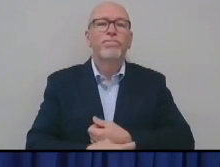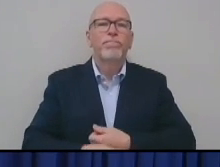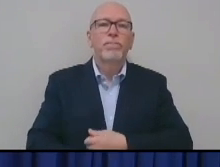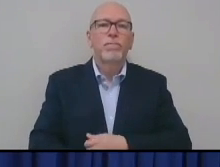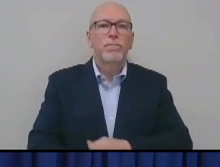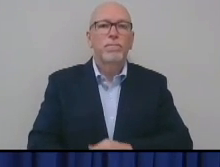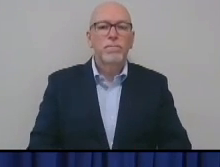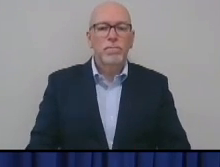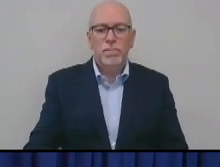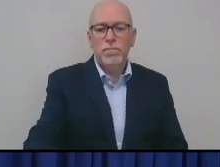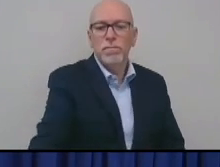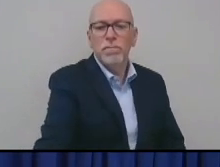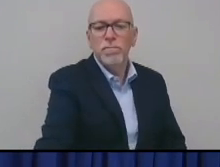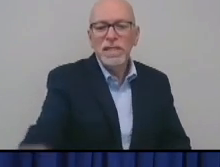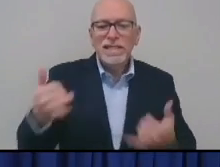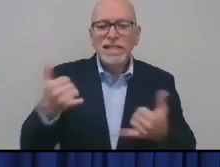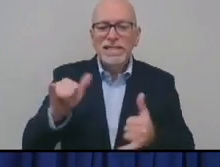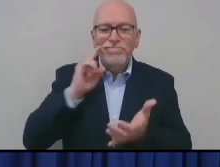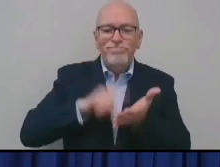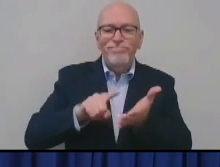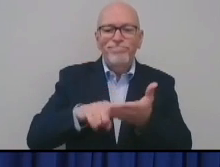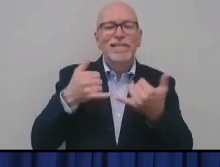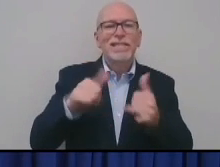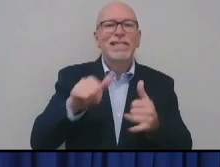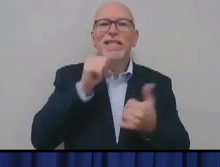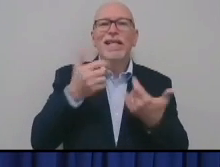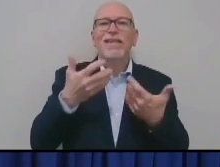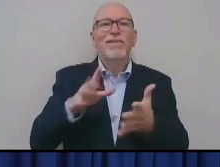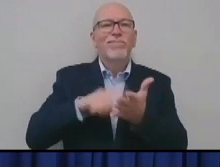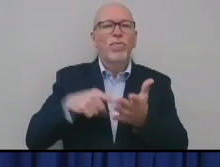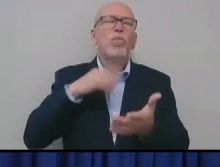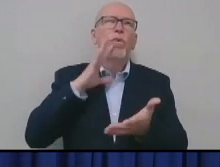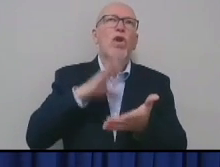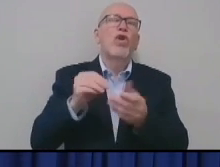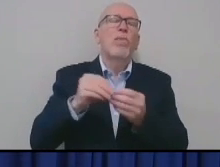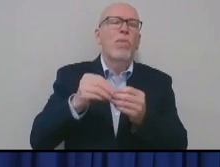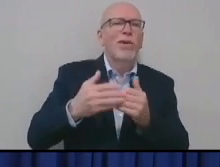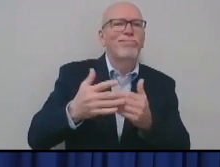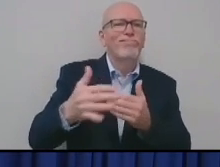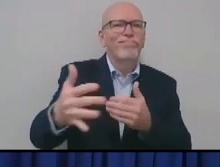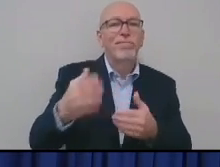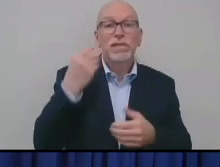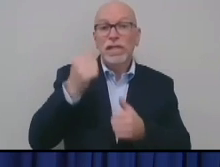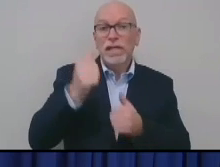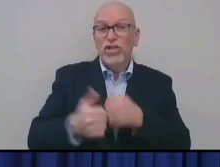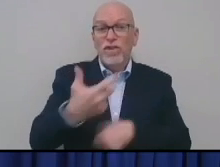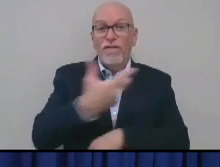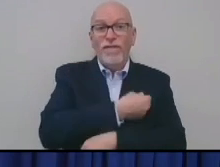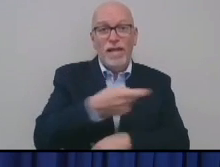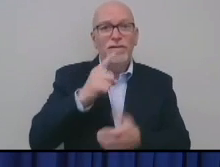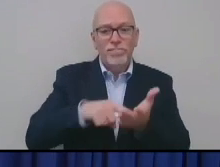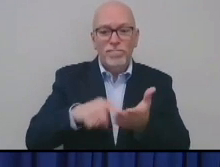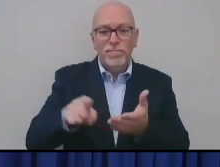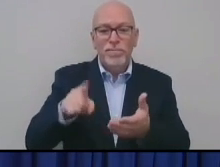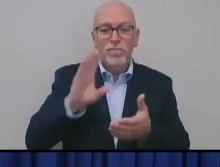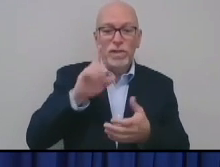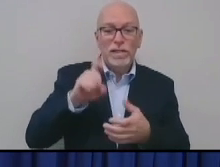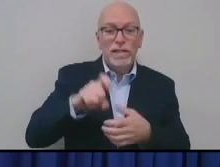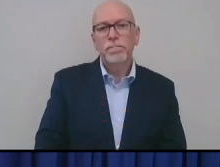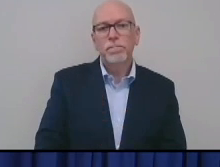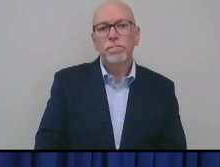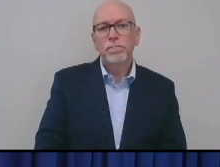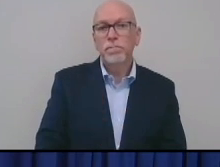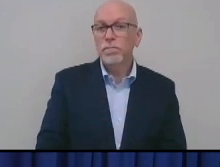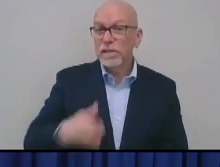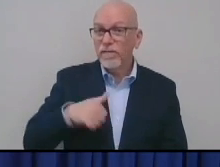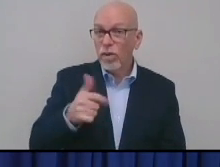over the coming months, and hopefully we'll learn more too. And I know that for each of the vaccines that they're looking at this, whether or not a booster is going to be necessary.